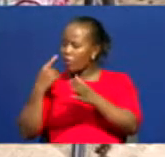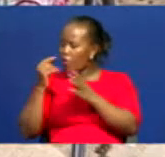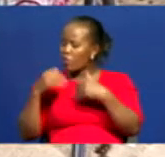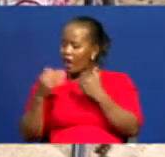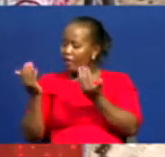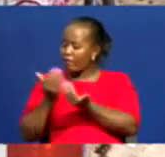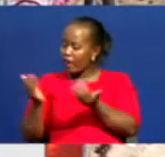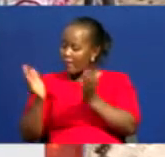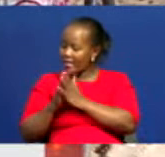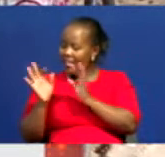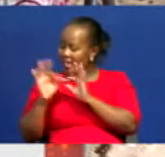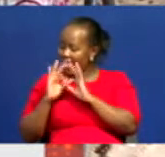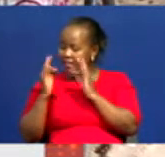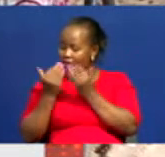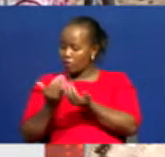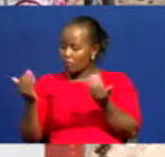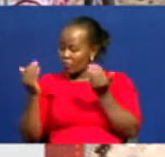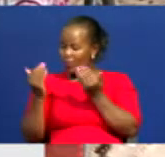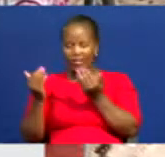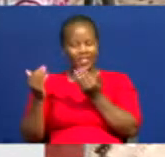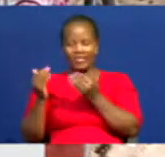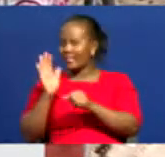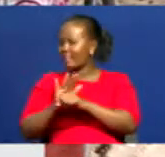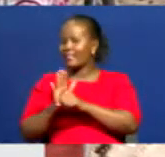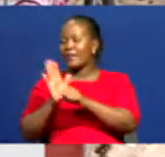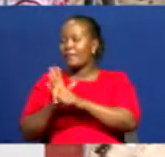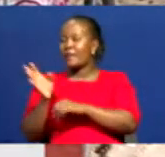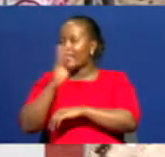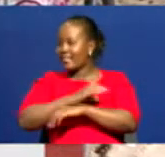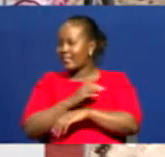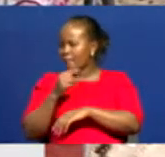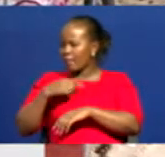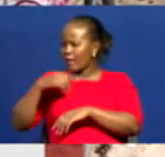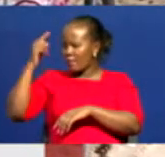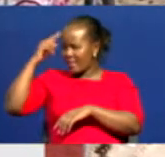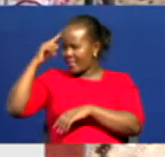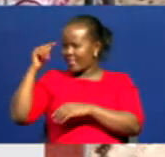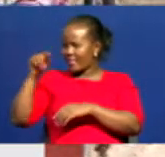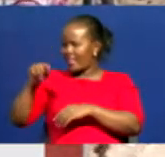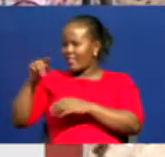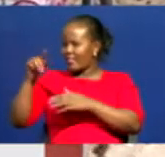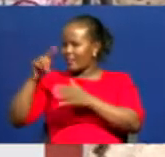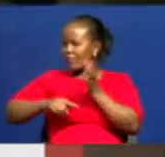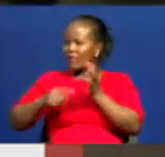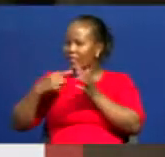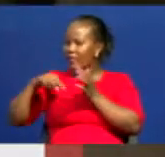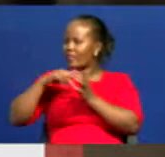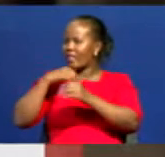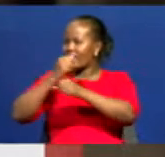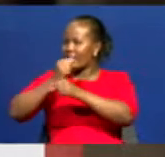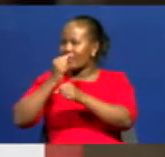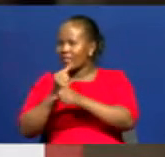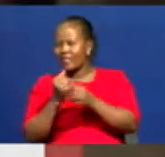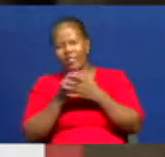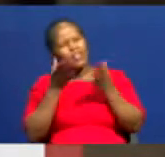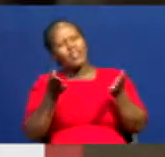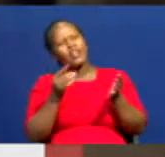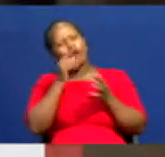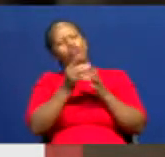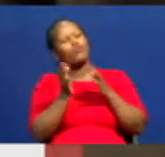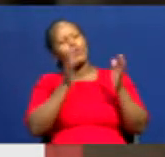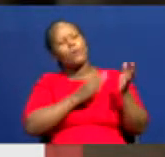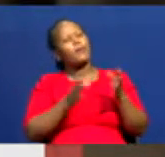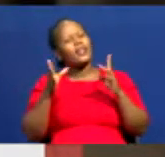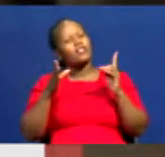children, a lot of days. So I think basically that's what we're just... What you were set out to achieve, Governor,